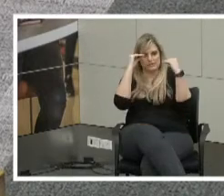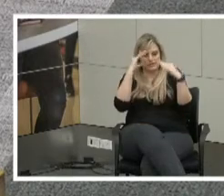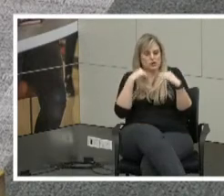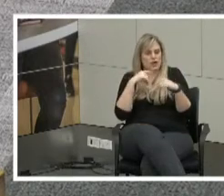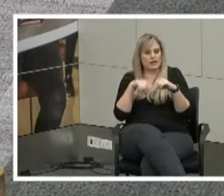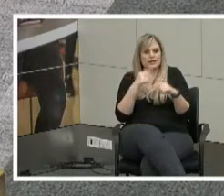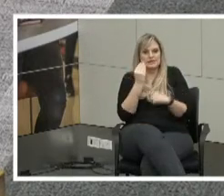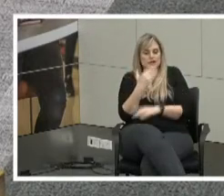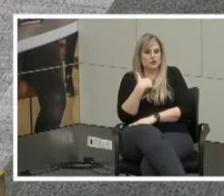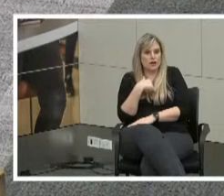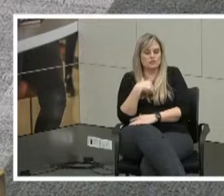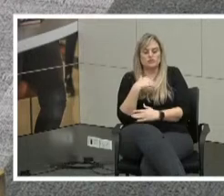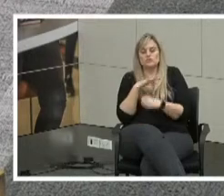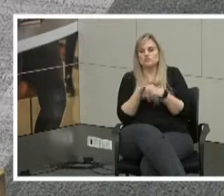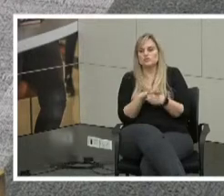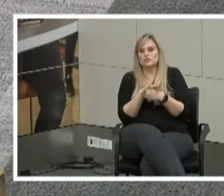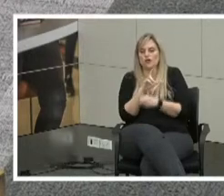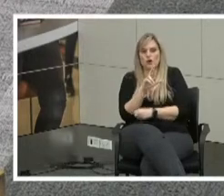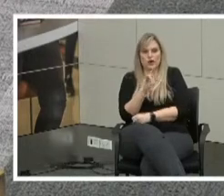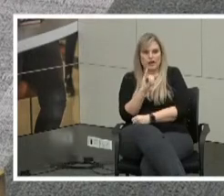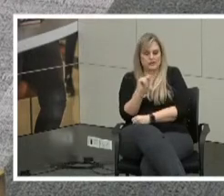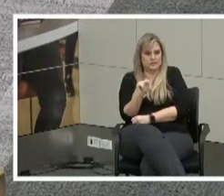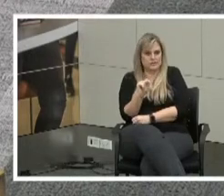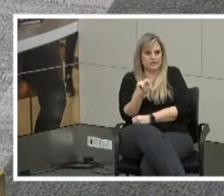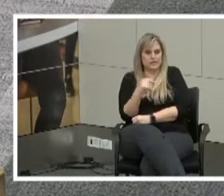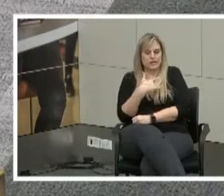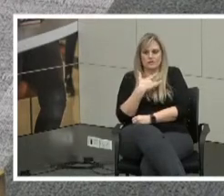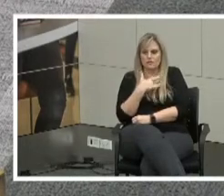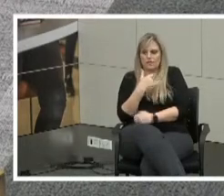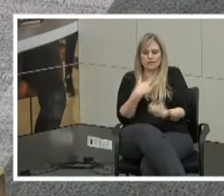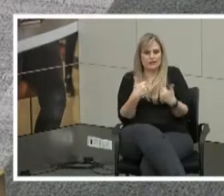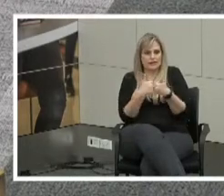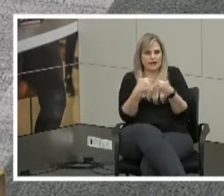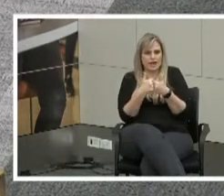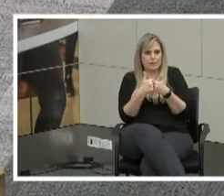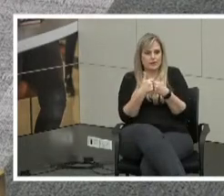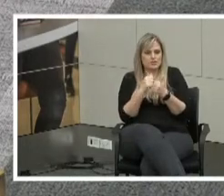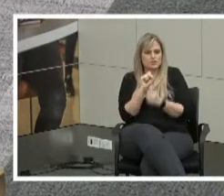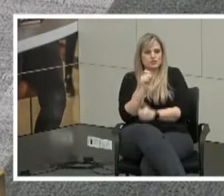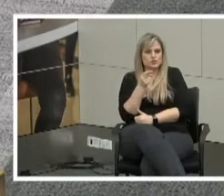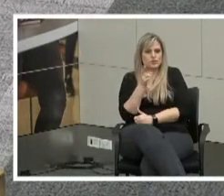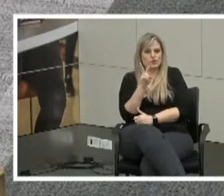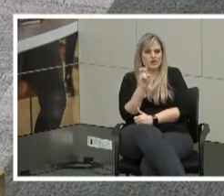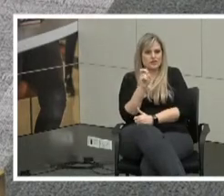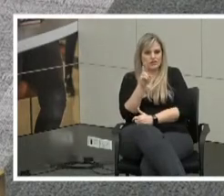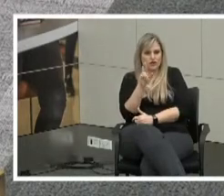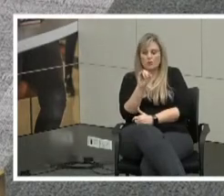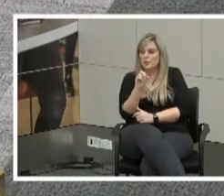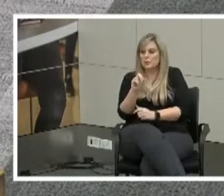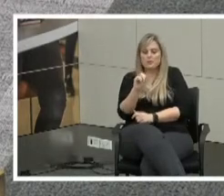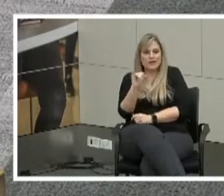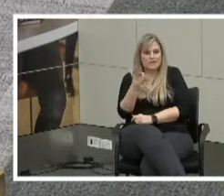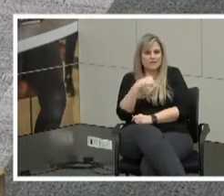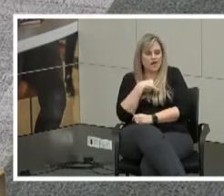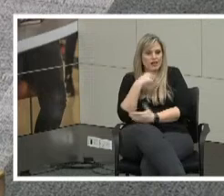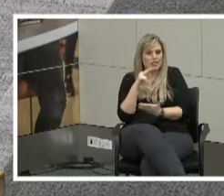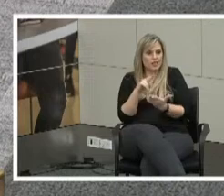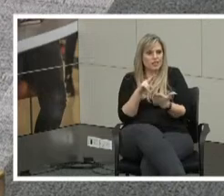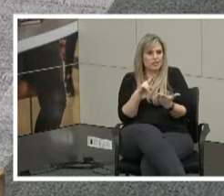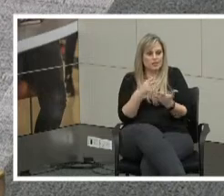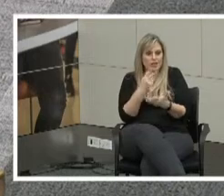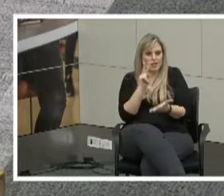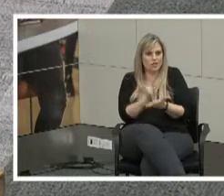those IR walks were I felt like I was in the game of Survivor but if I lost my my principle didn't get her contract